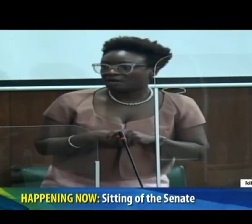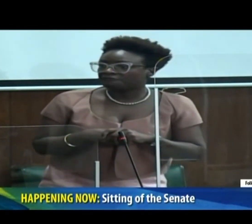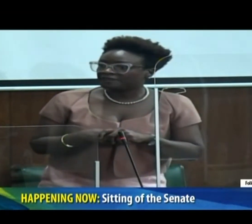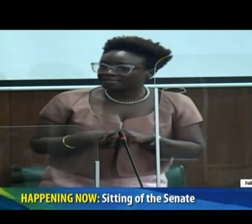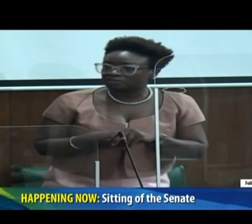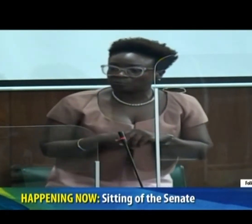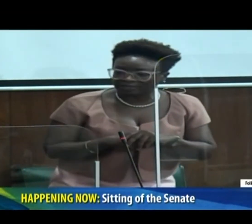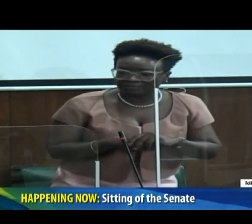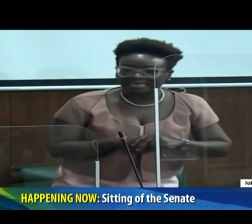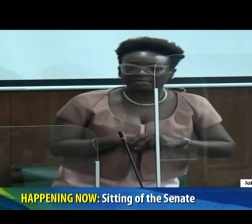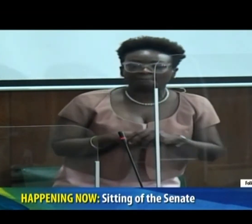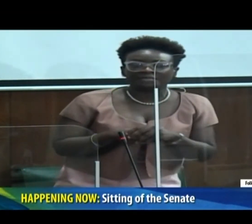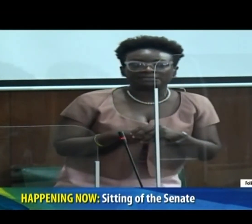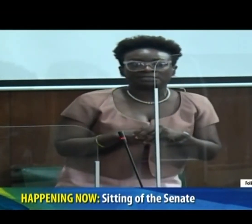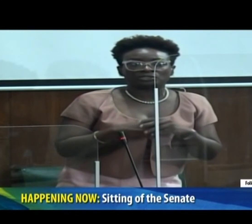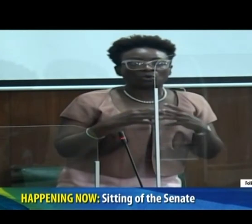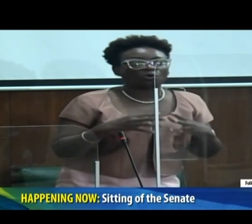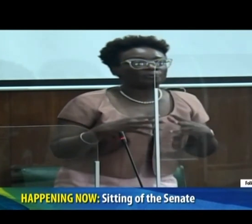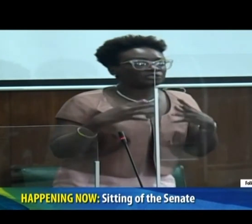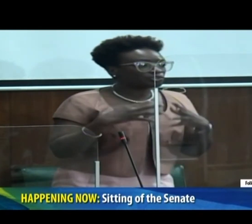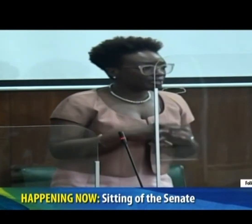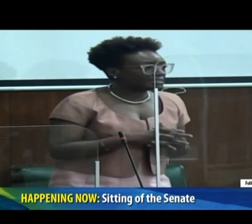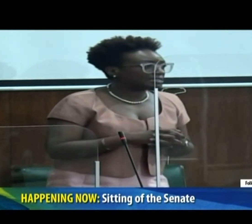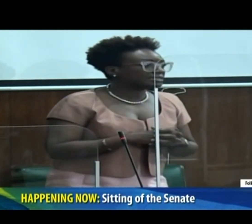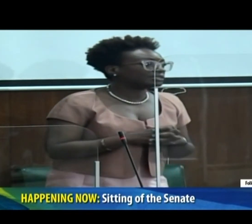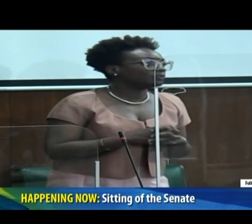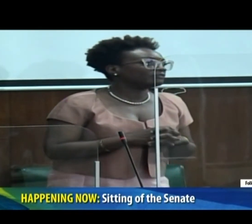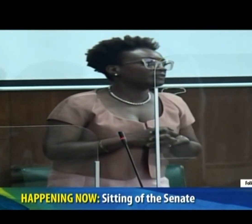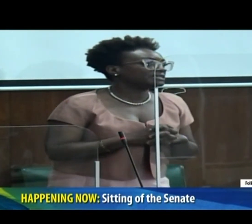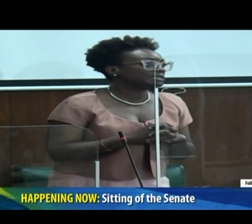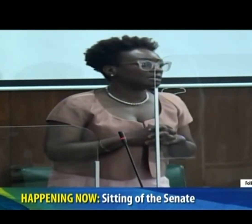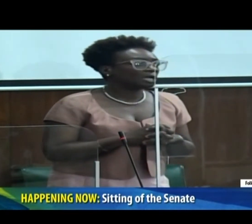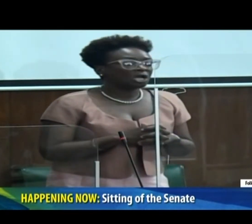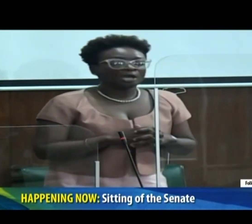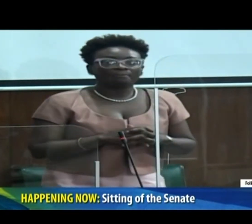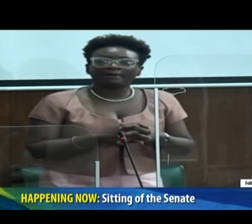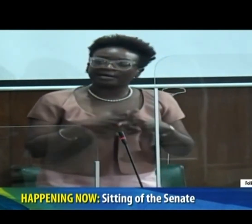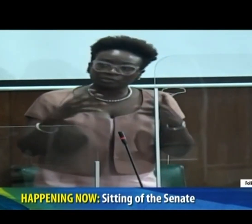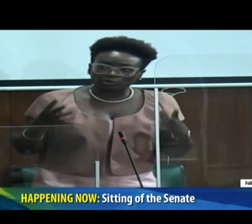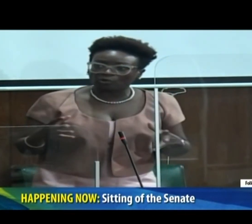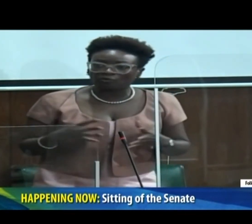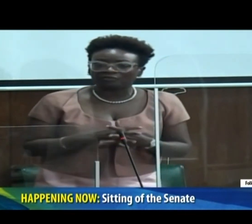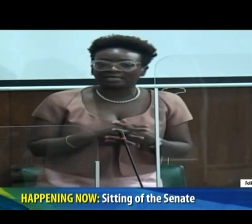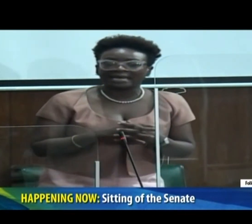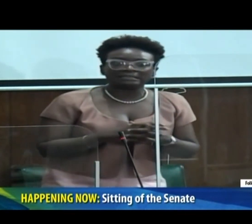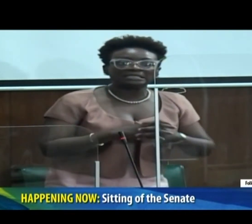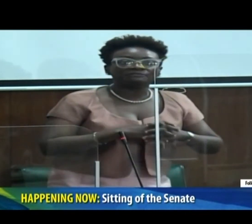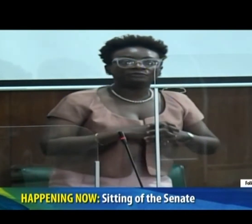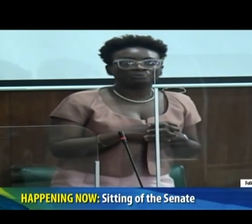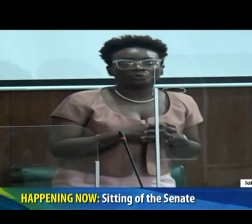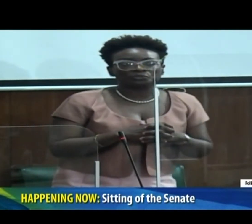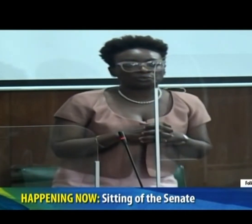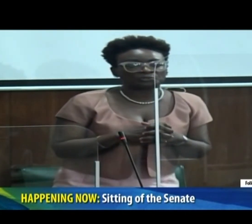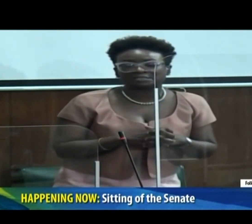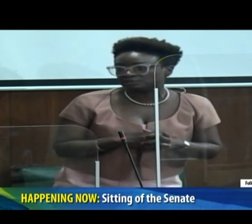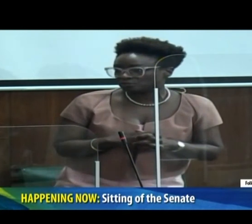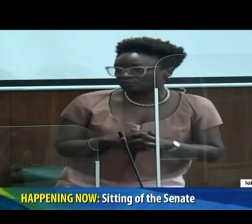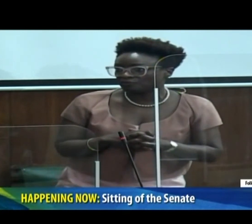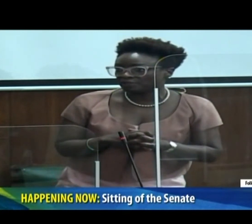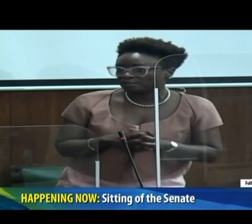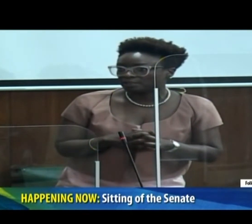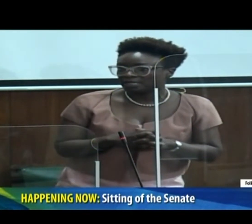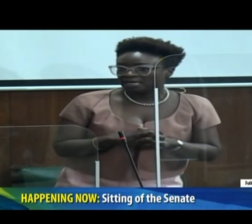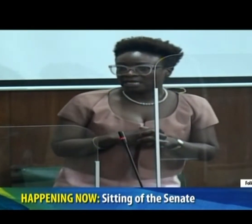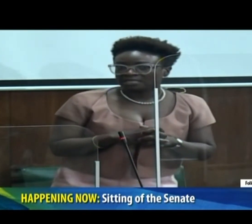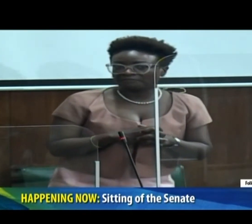are faced with the inability to cope with stresses that we are facing prior to COVID and even more so since